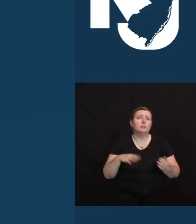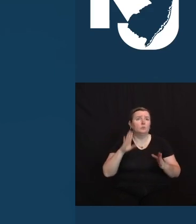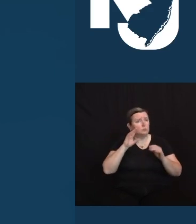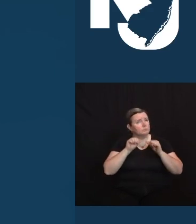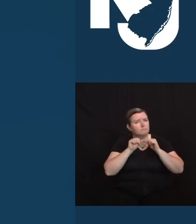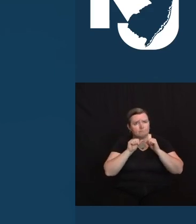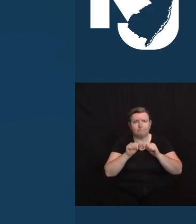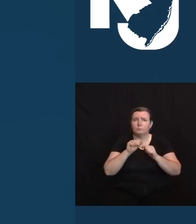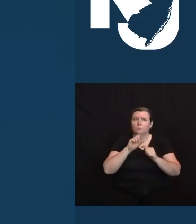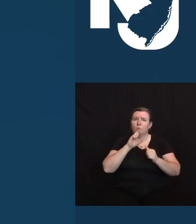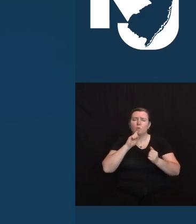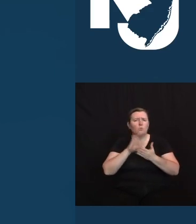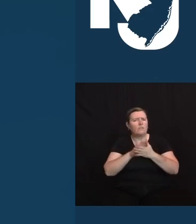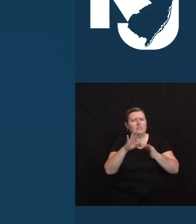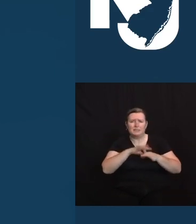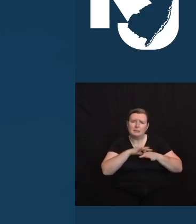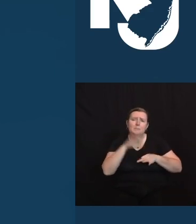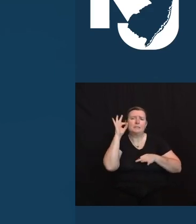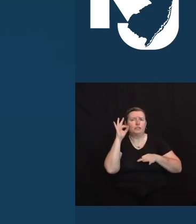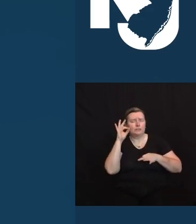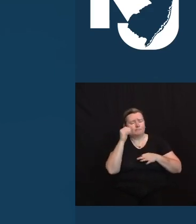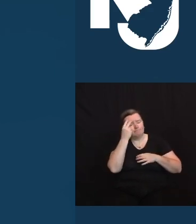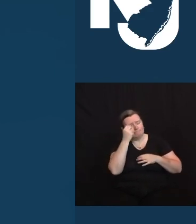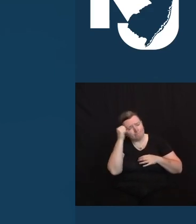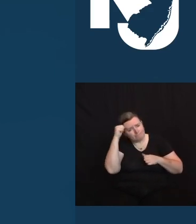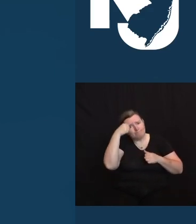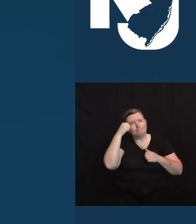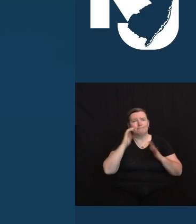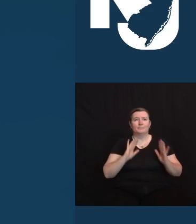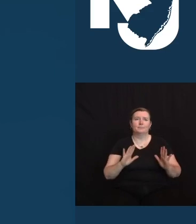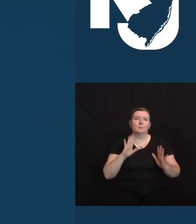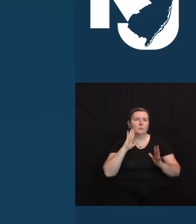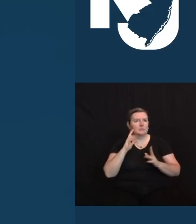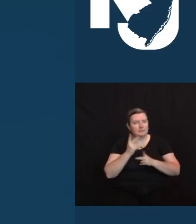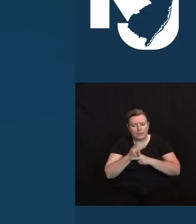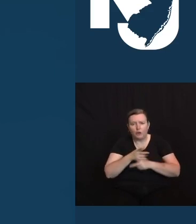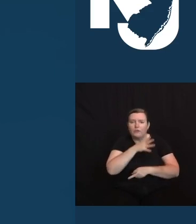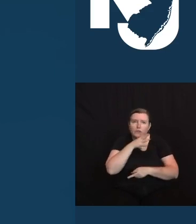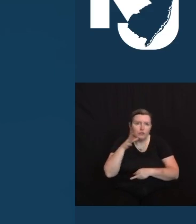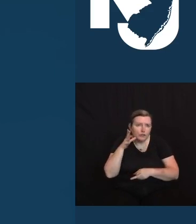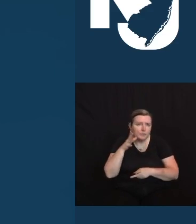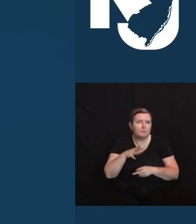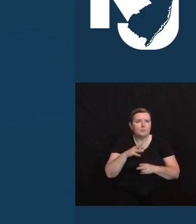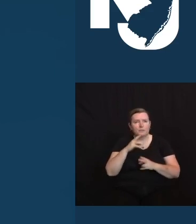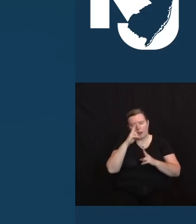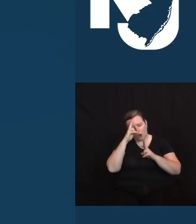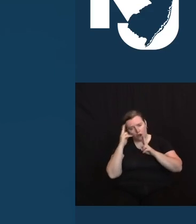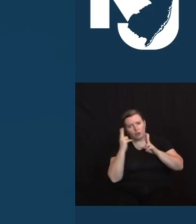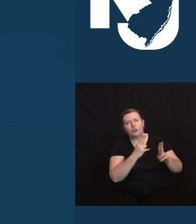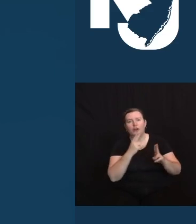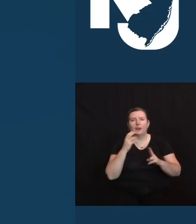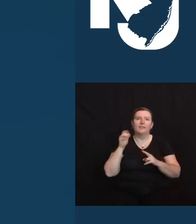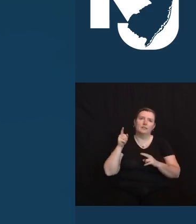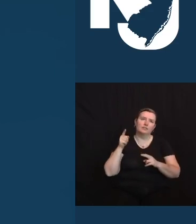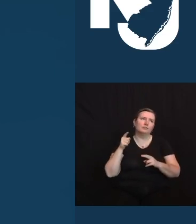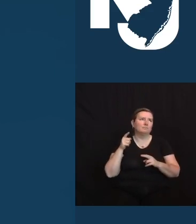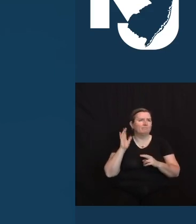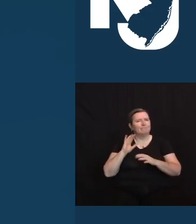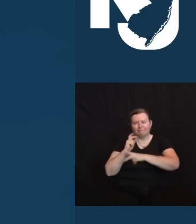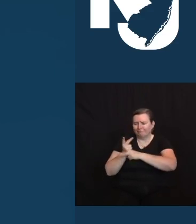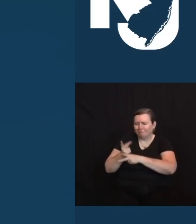David are with him too, and together they're going to keep tending that garden in tribute to the woman who tended to their family.